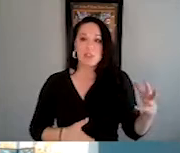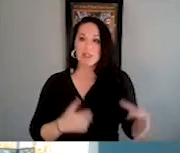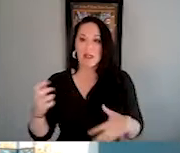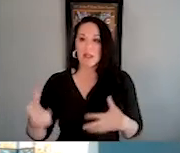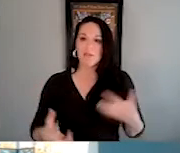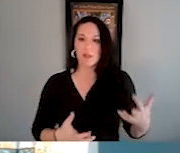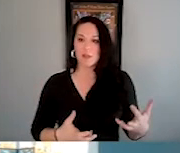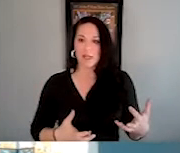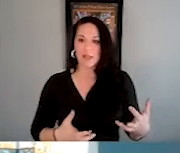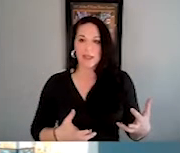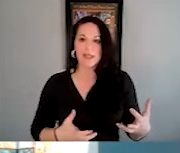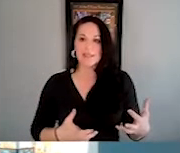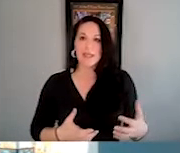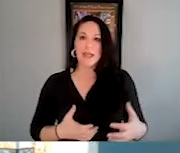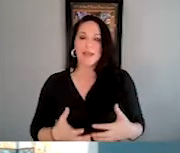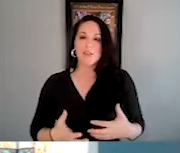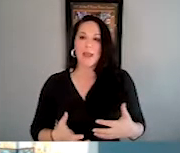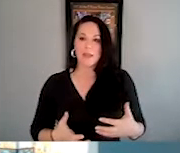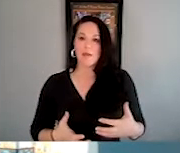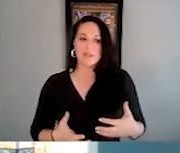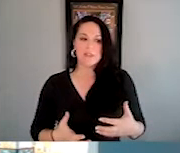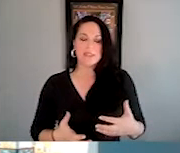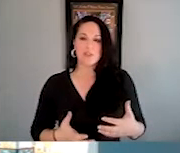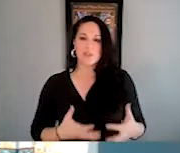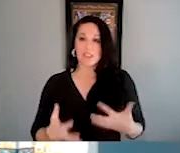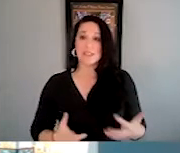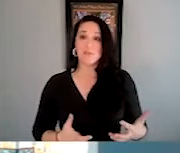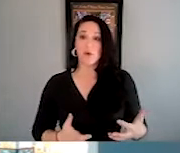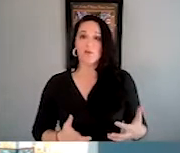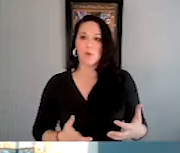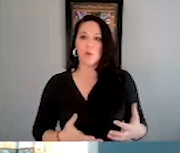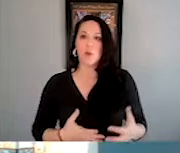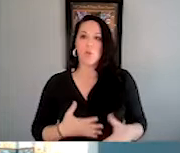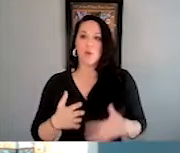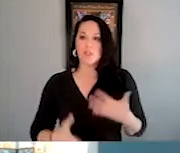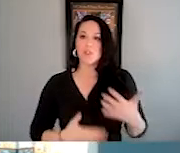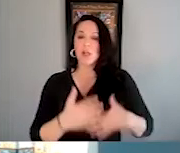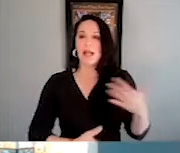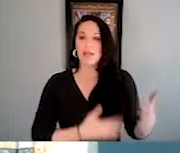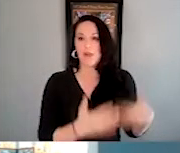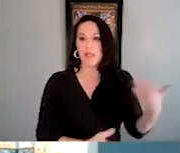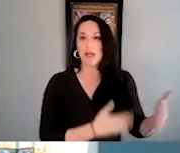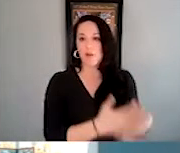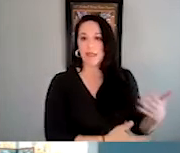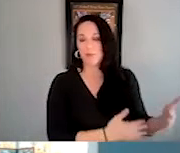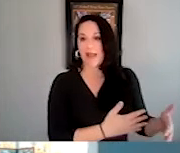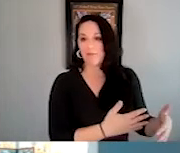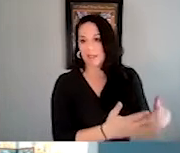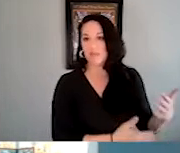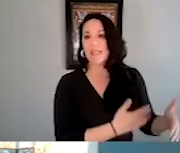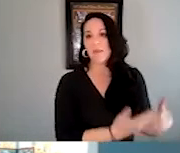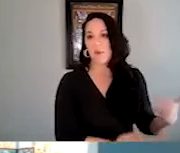Each question can uncover other nuggets. And that's why I love listening sessions, because it is more informal, where you can start kind of uncovering